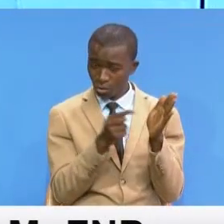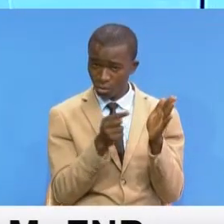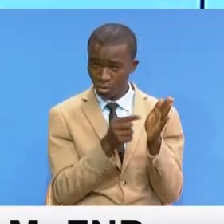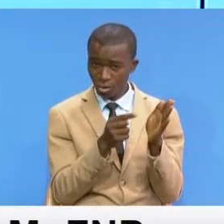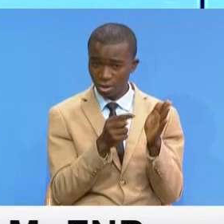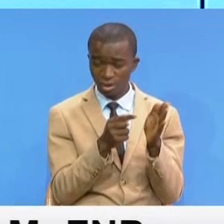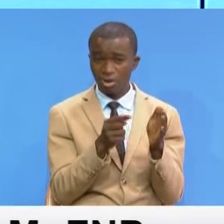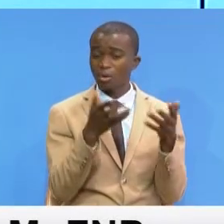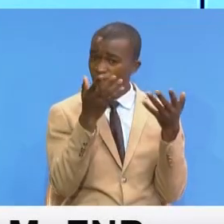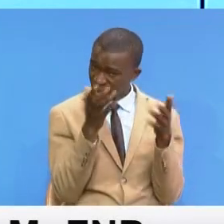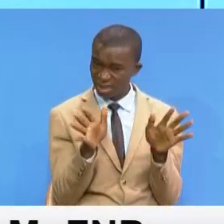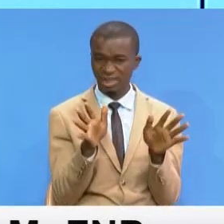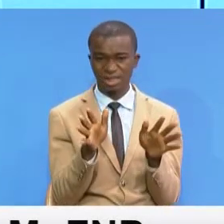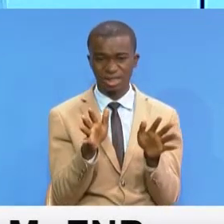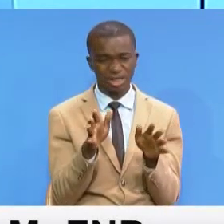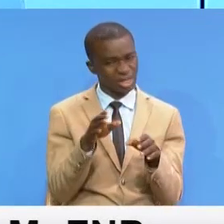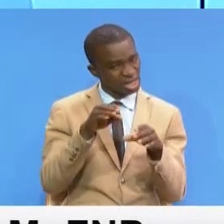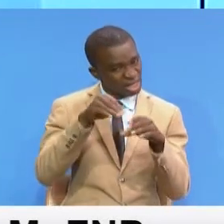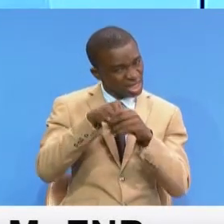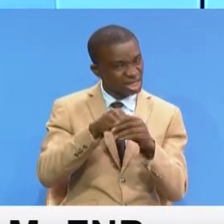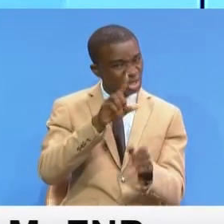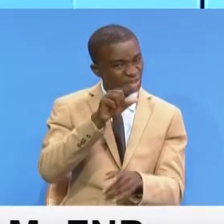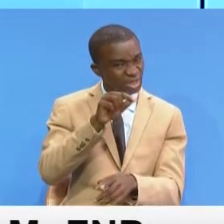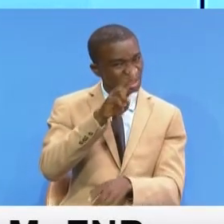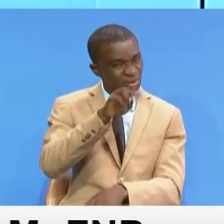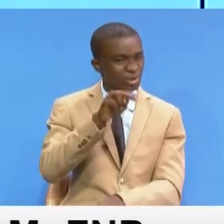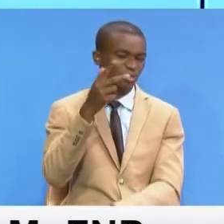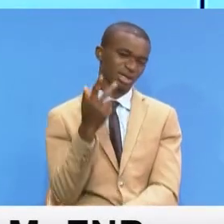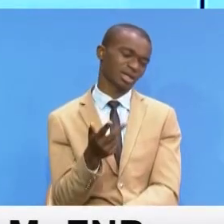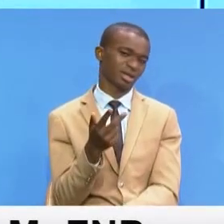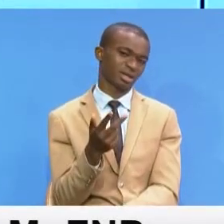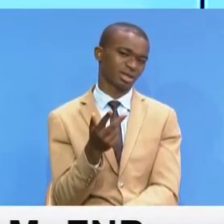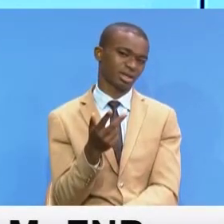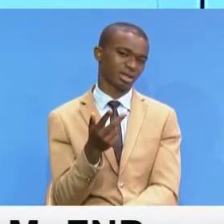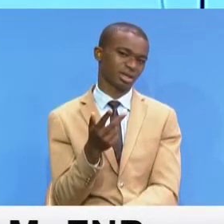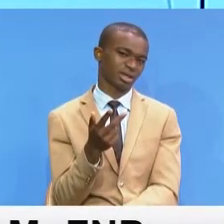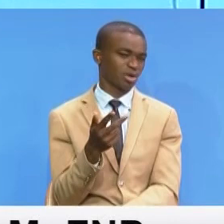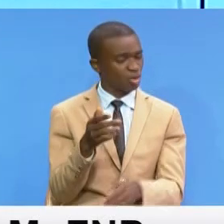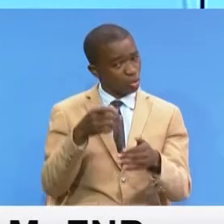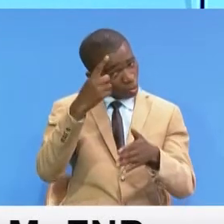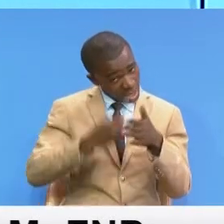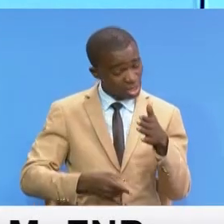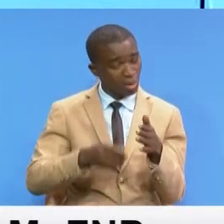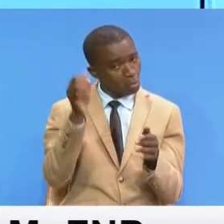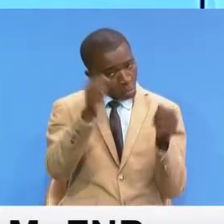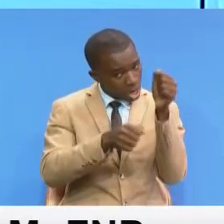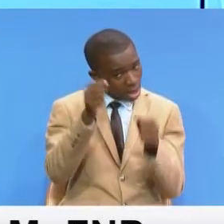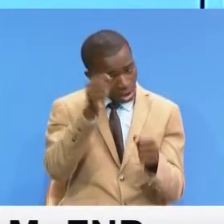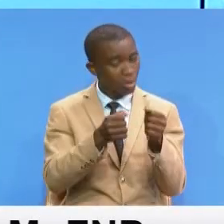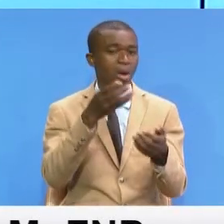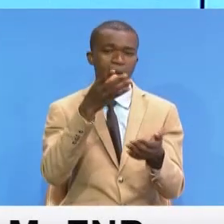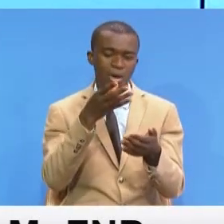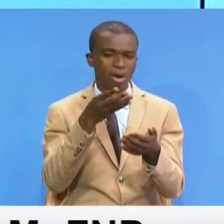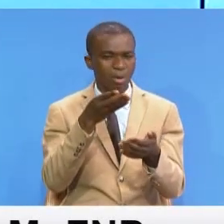and Proliferation Financing Policy was launched in 2023 with the view of combating money